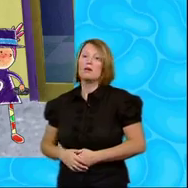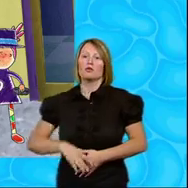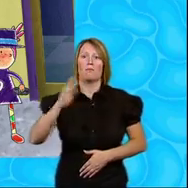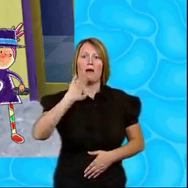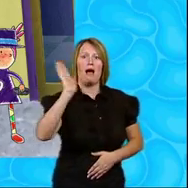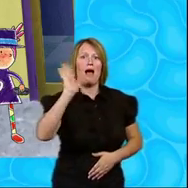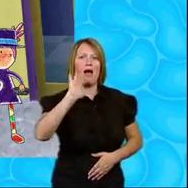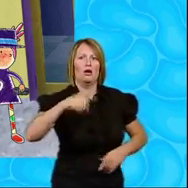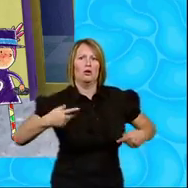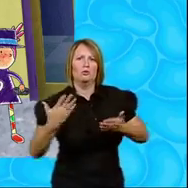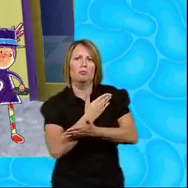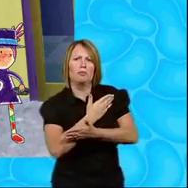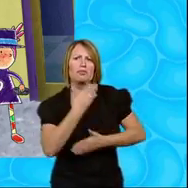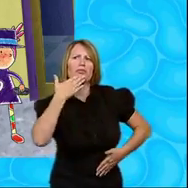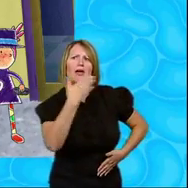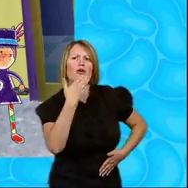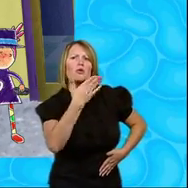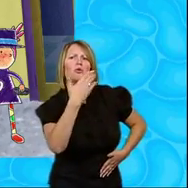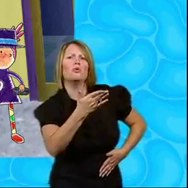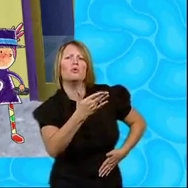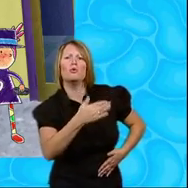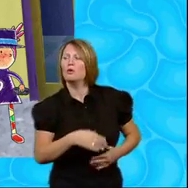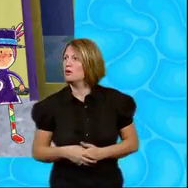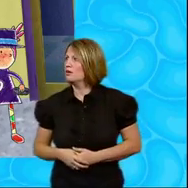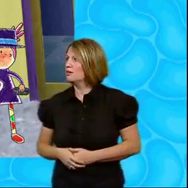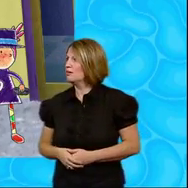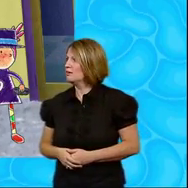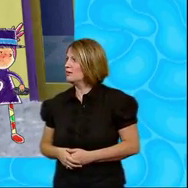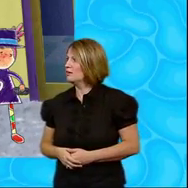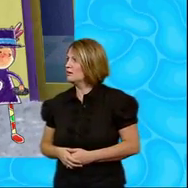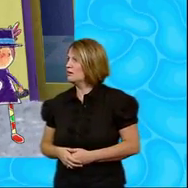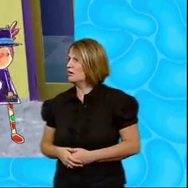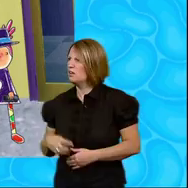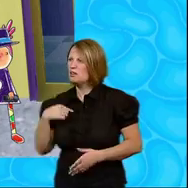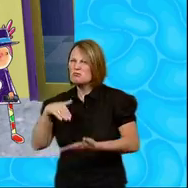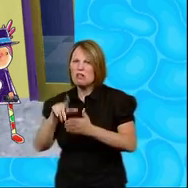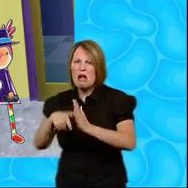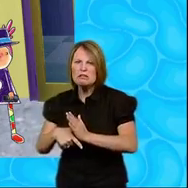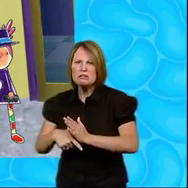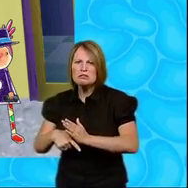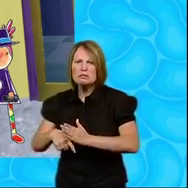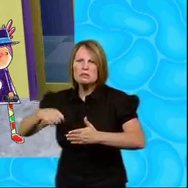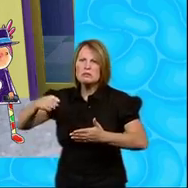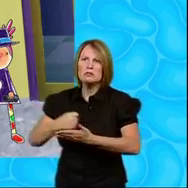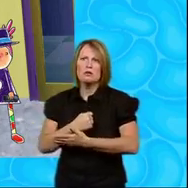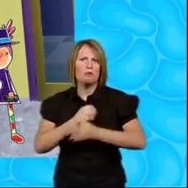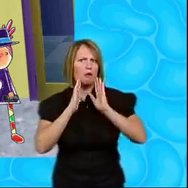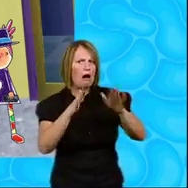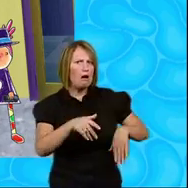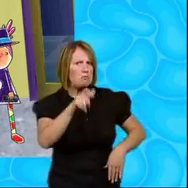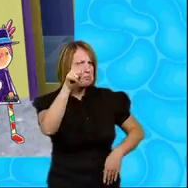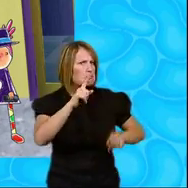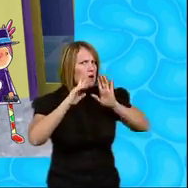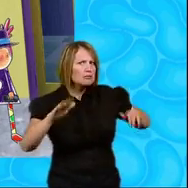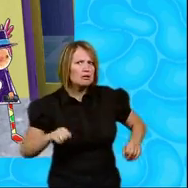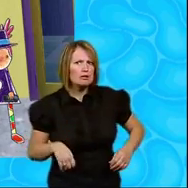Goodbye, Boom Sonic Boom. Thank you. But we were too late again. Wow, that was